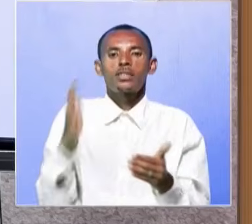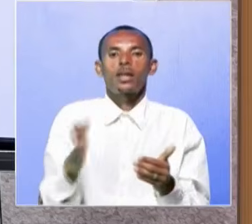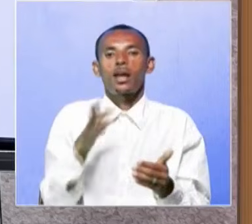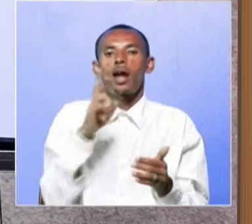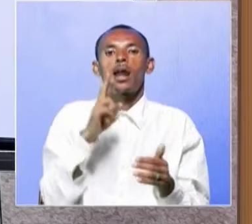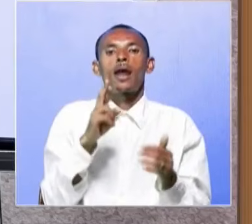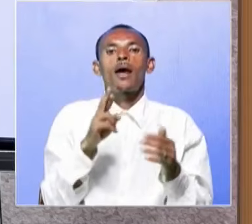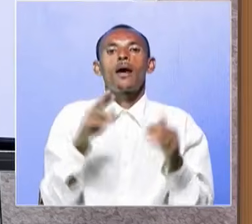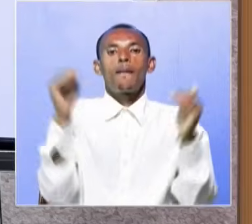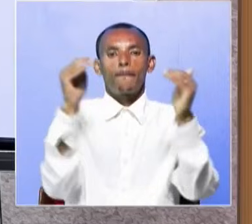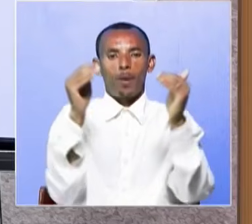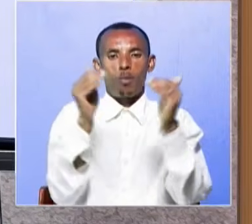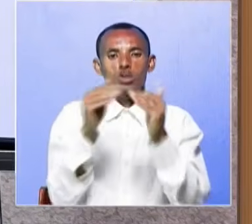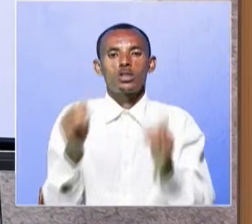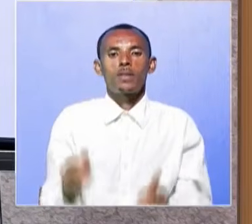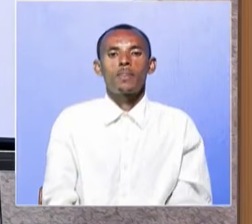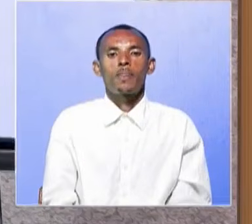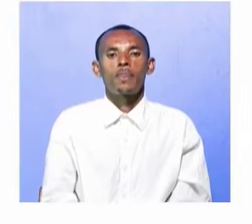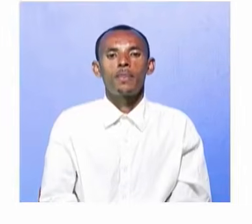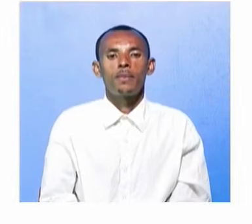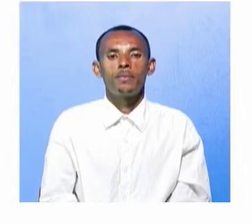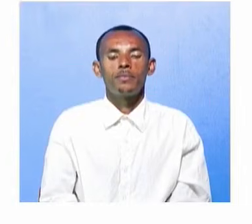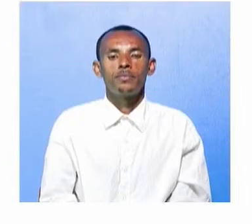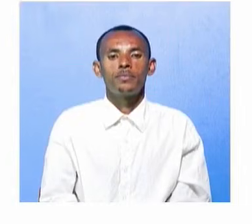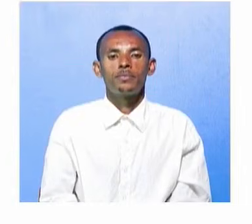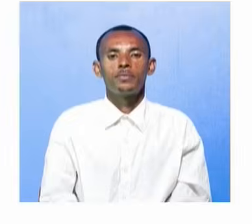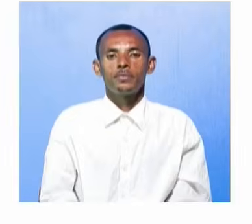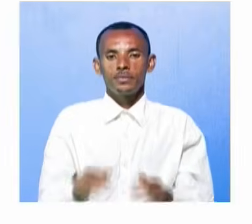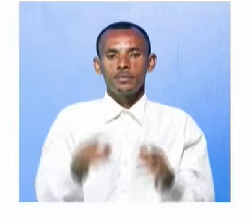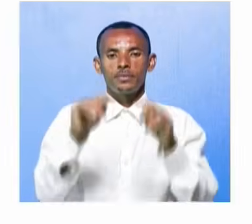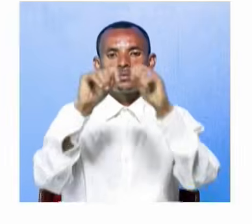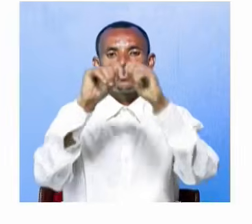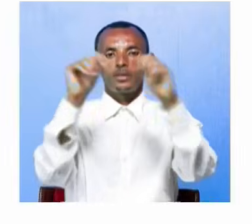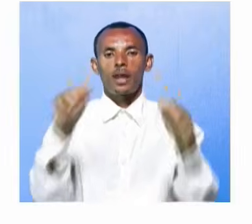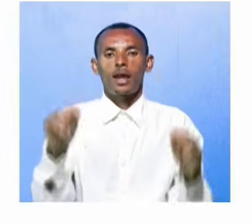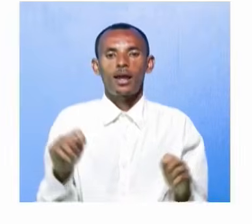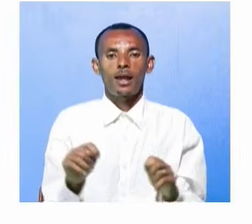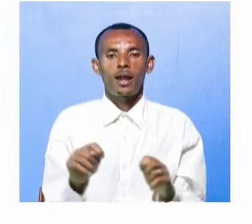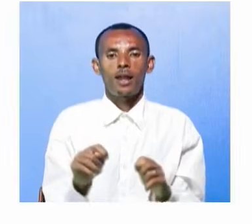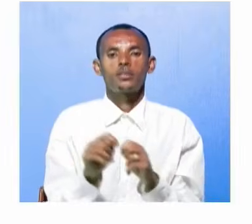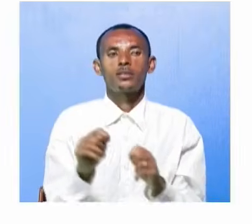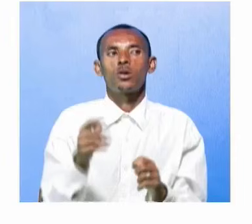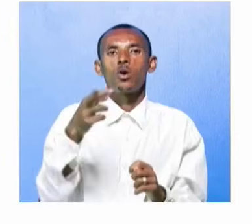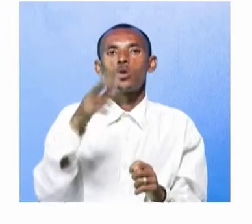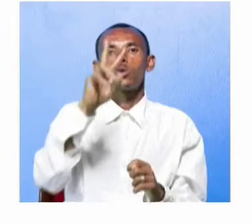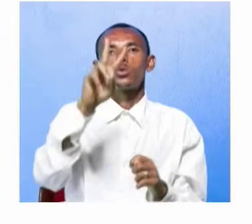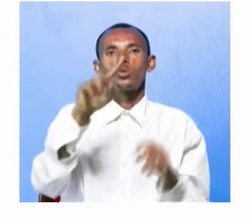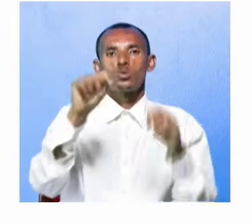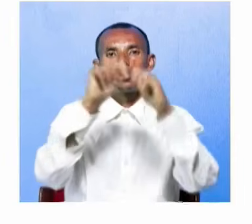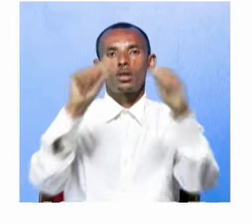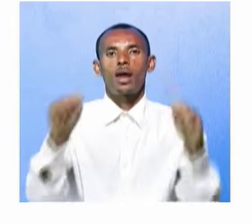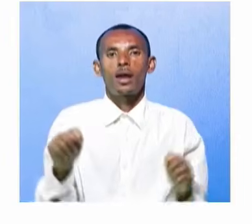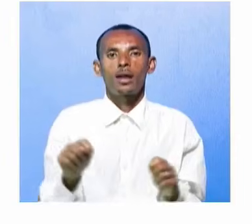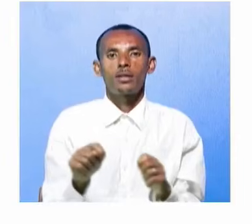proportional, okay? Triangles or two triangles